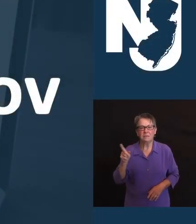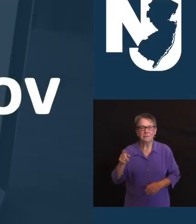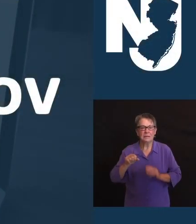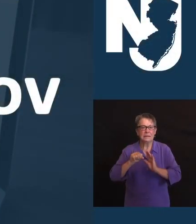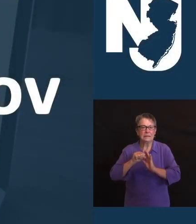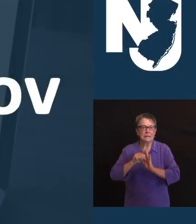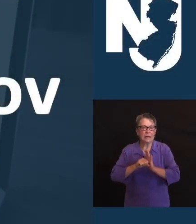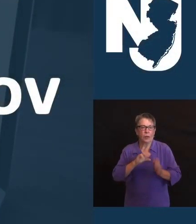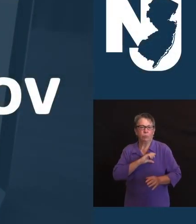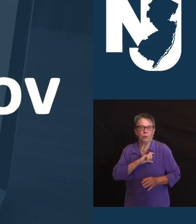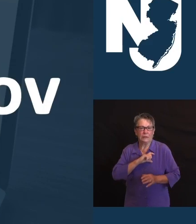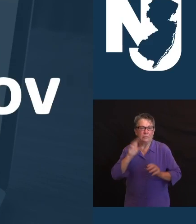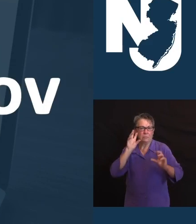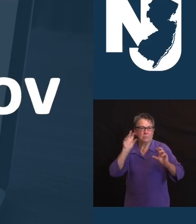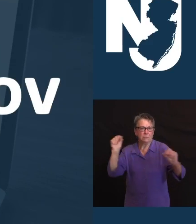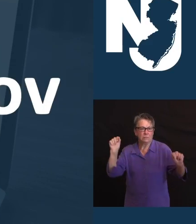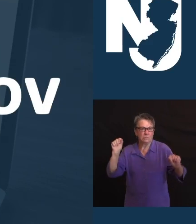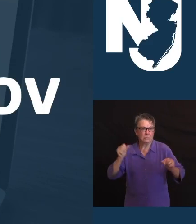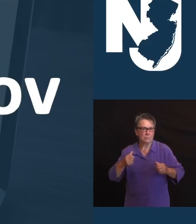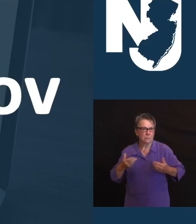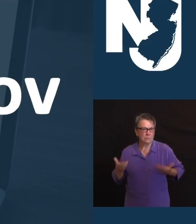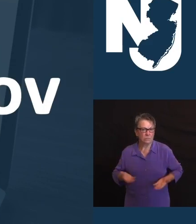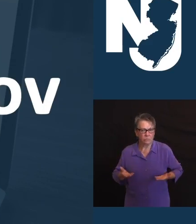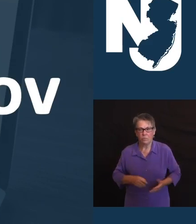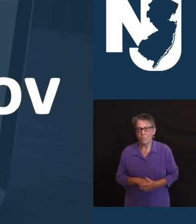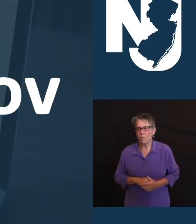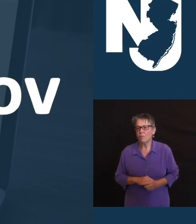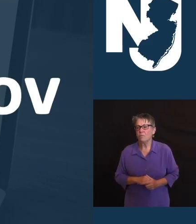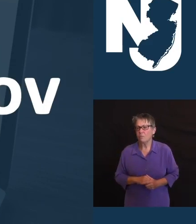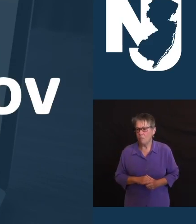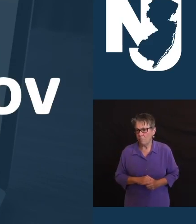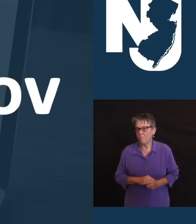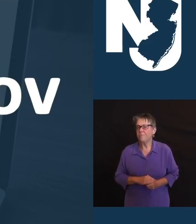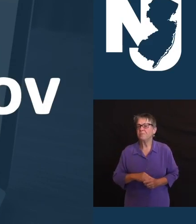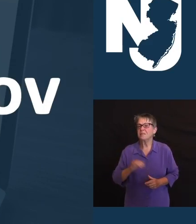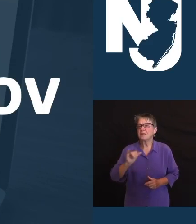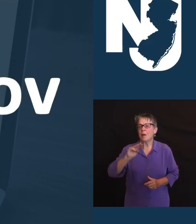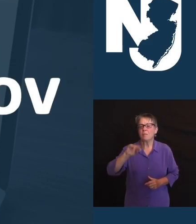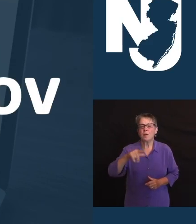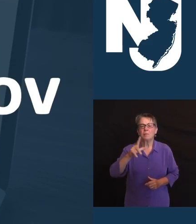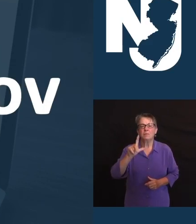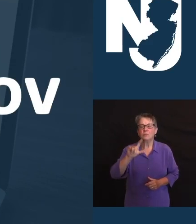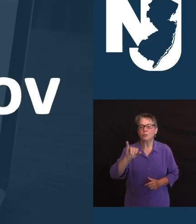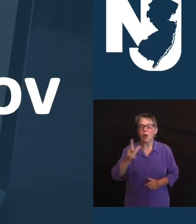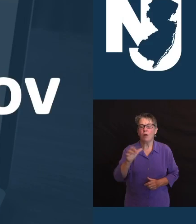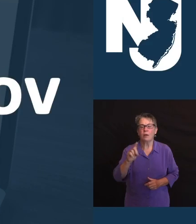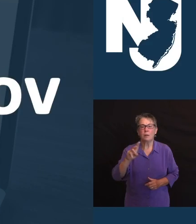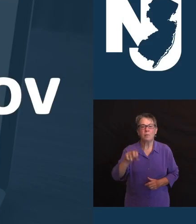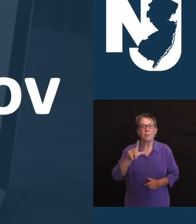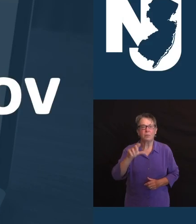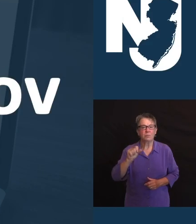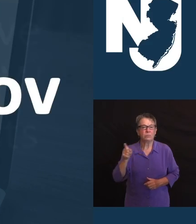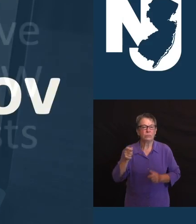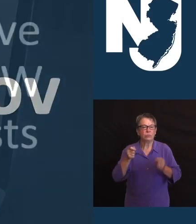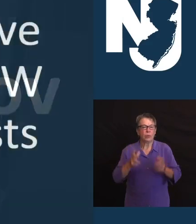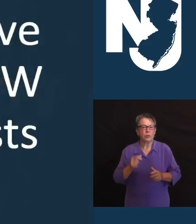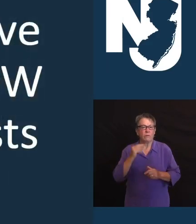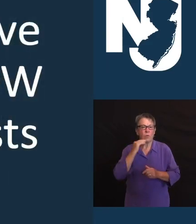and Preparedness, Jared Maples, is with us, Deputy Counsel, Paramel Garg, and others. So, beginning over the